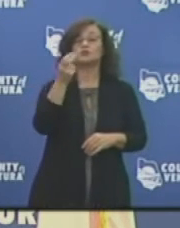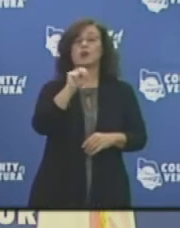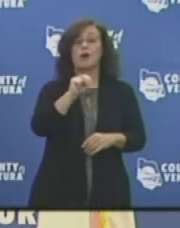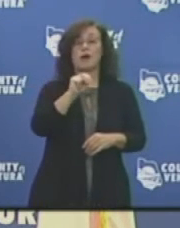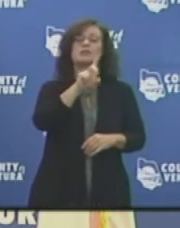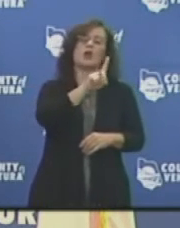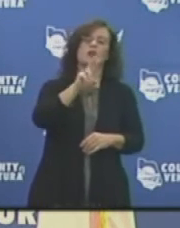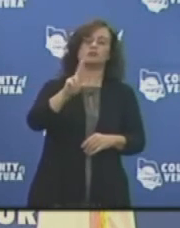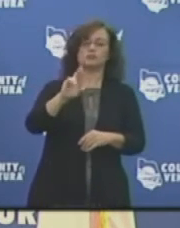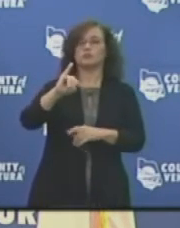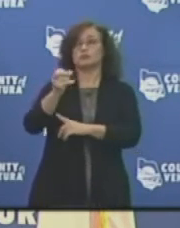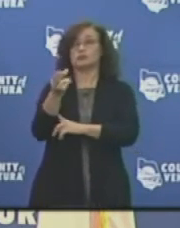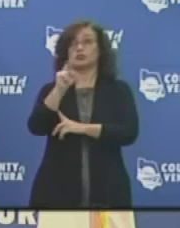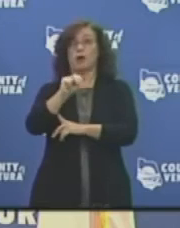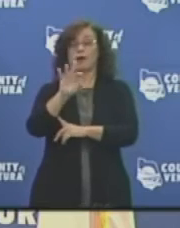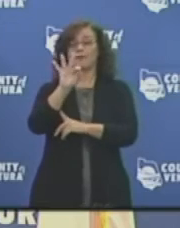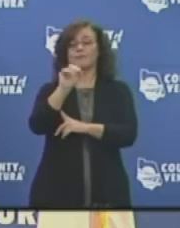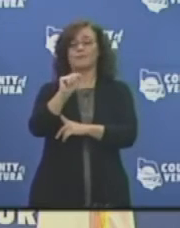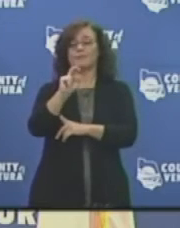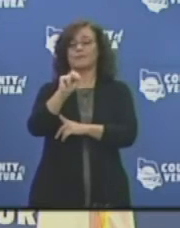Paula Hospital.